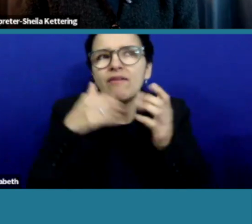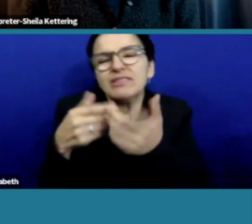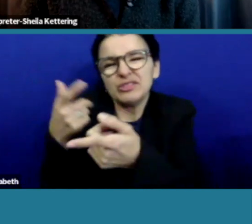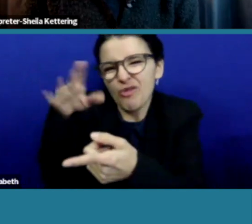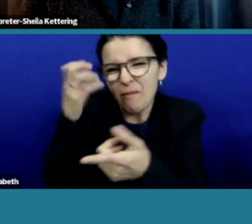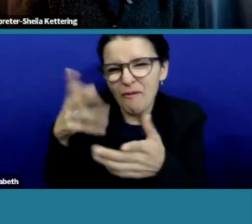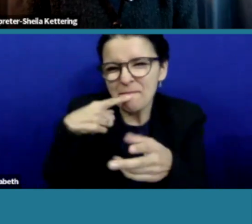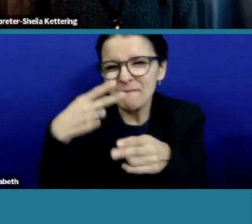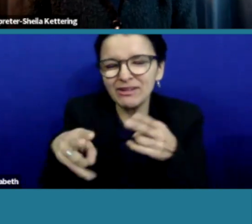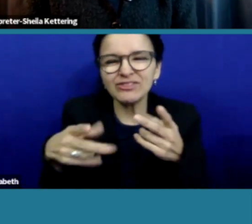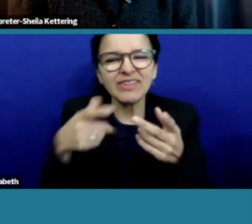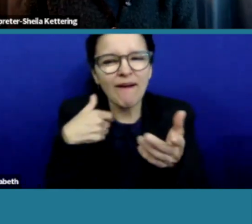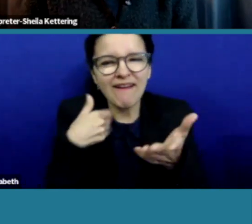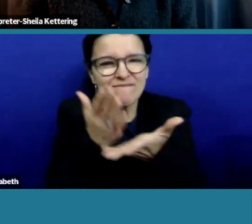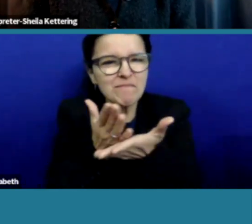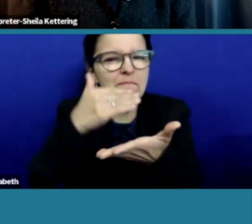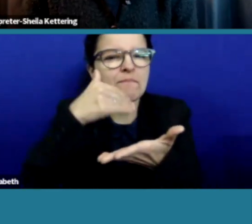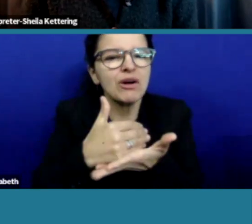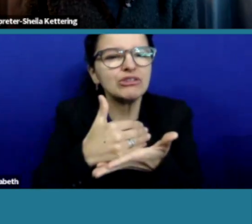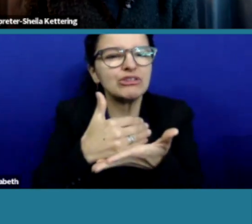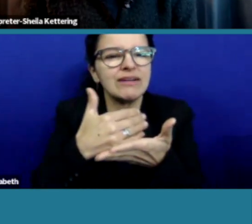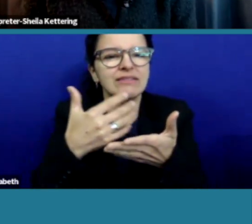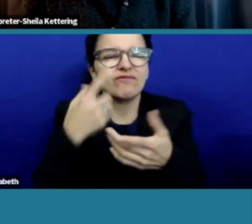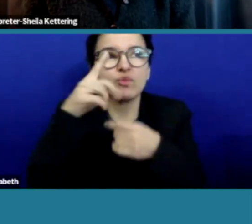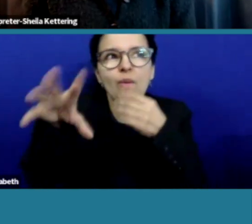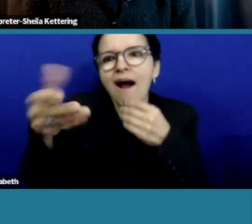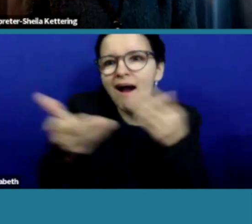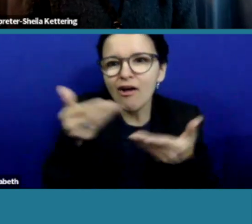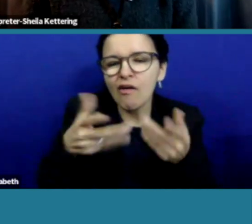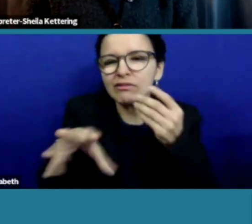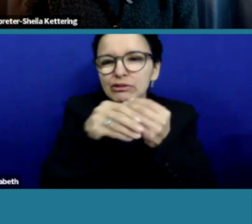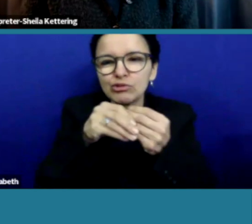We want to think about the deaf community and their perspective,